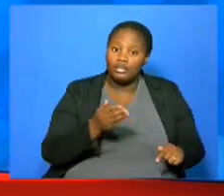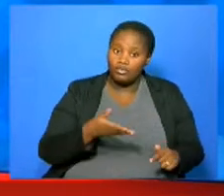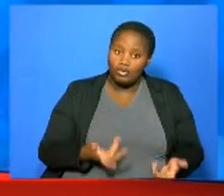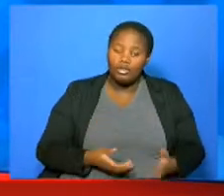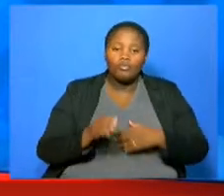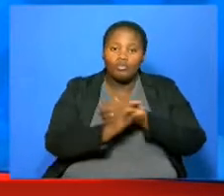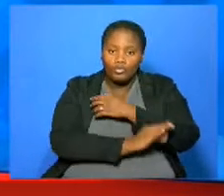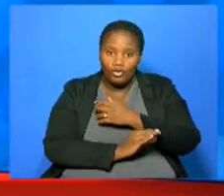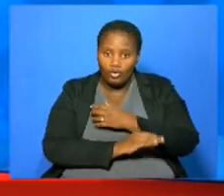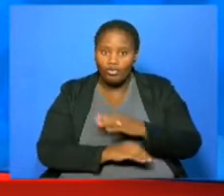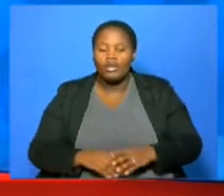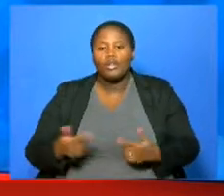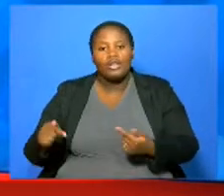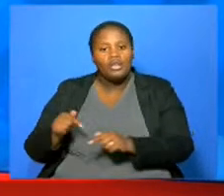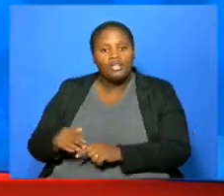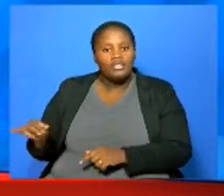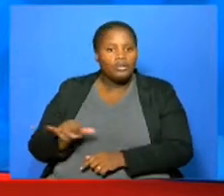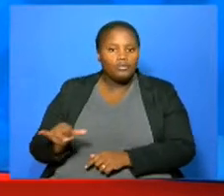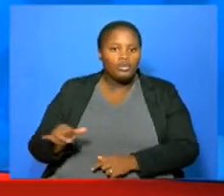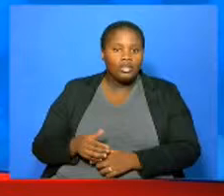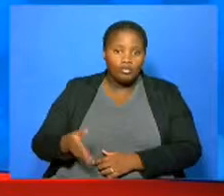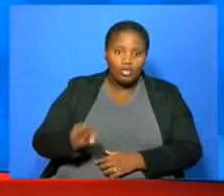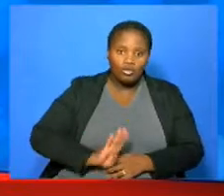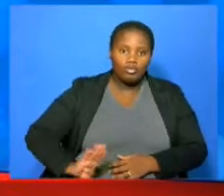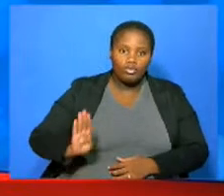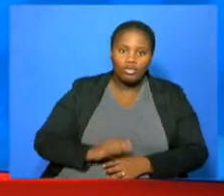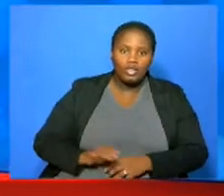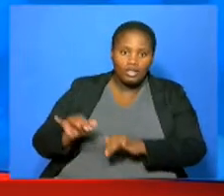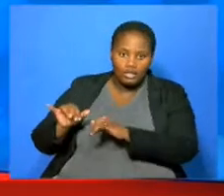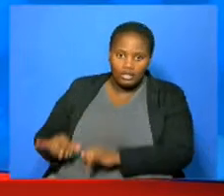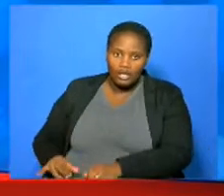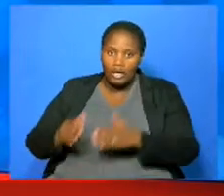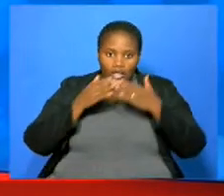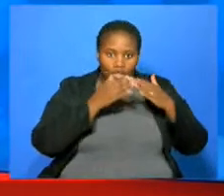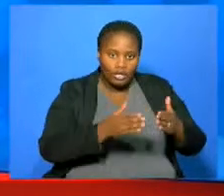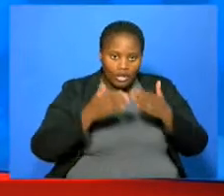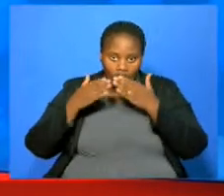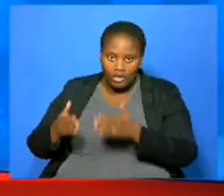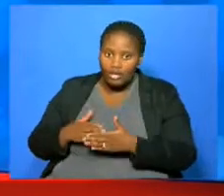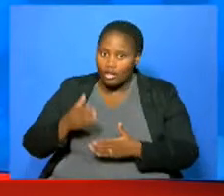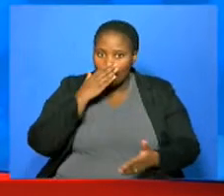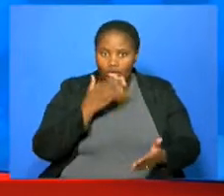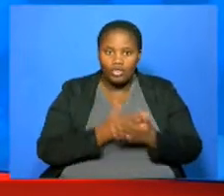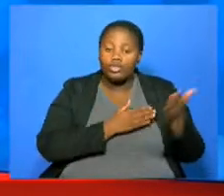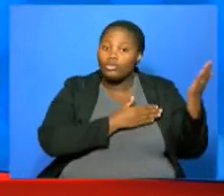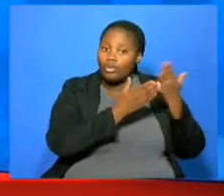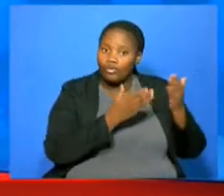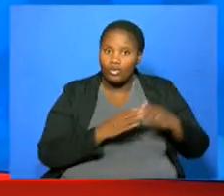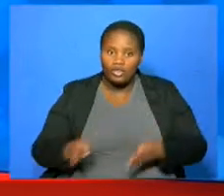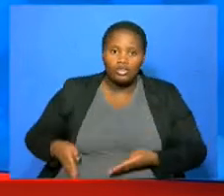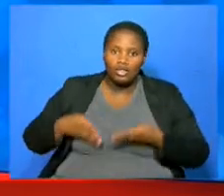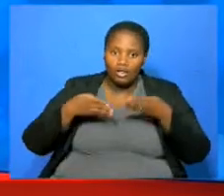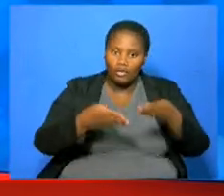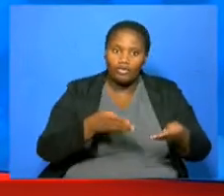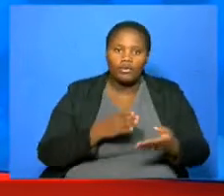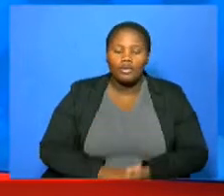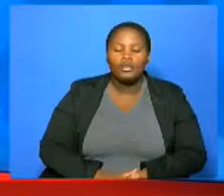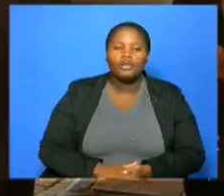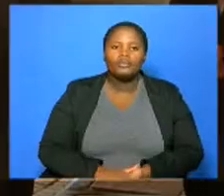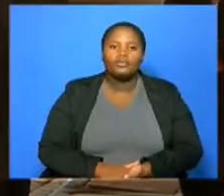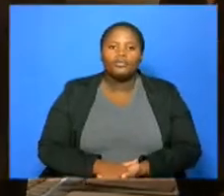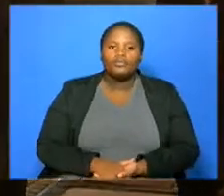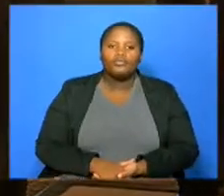envoys accredited to Botswana to thank them for their dedication and service. Tlotlang Matlhabaphiri